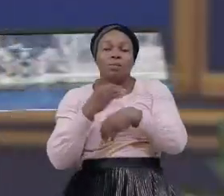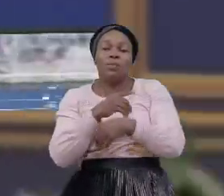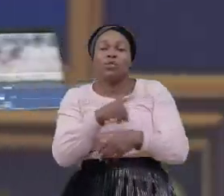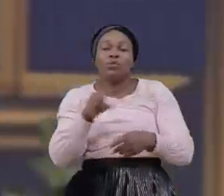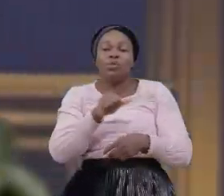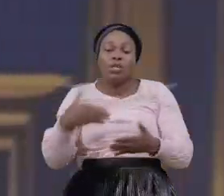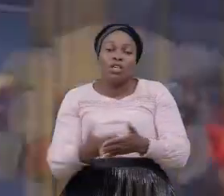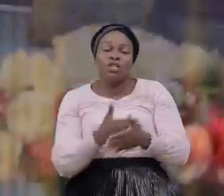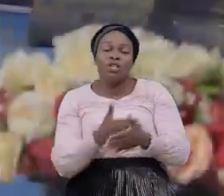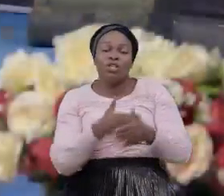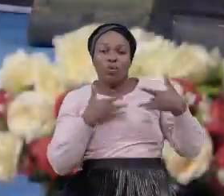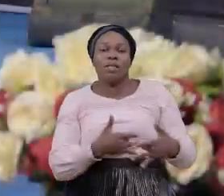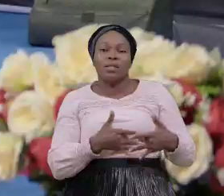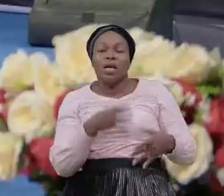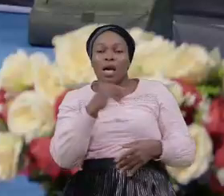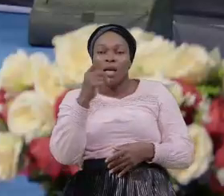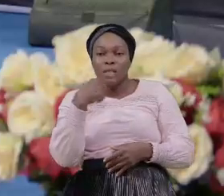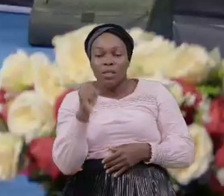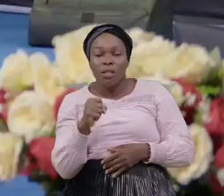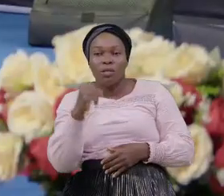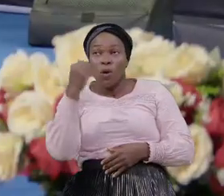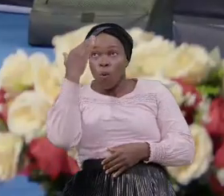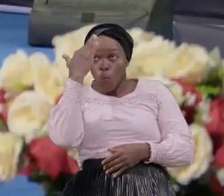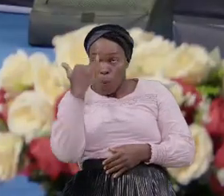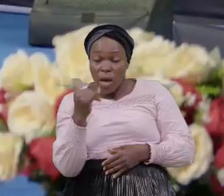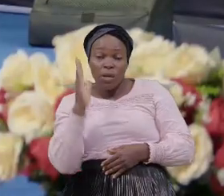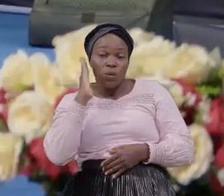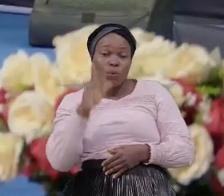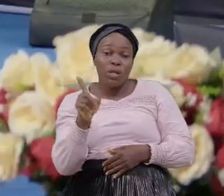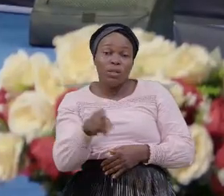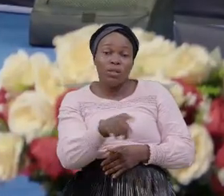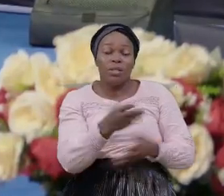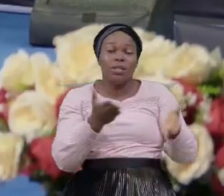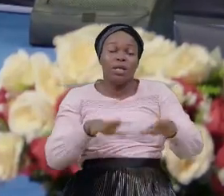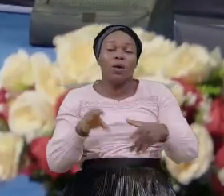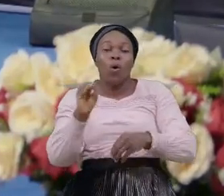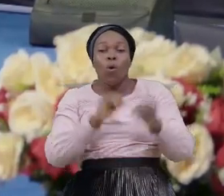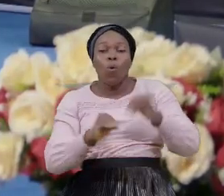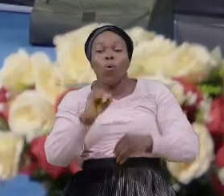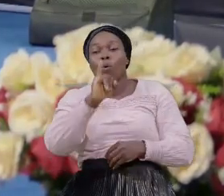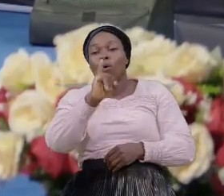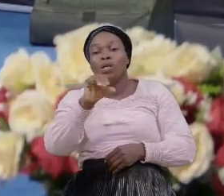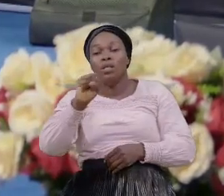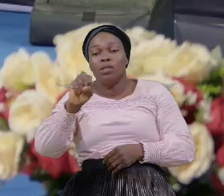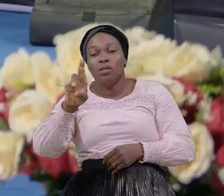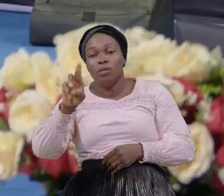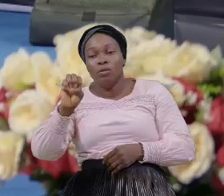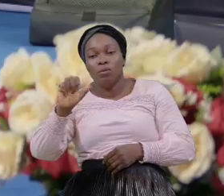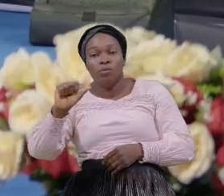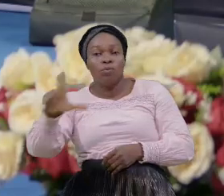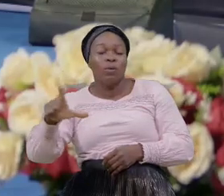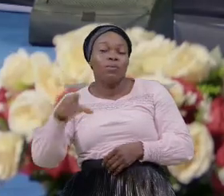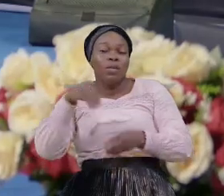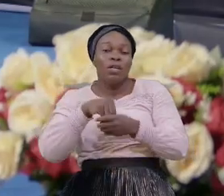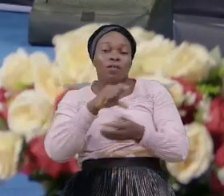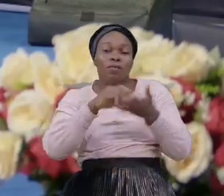for why will ye die, O Israel? In verse 32. In verse 32, it says,